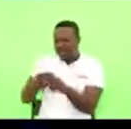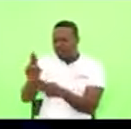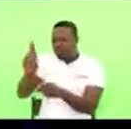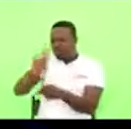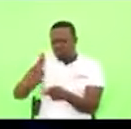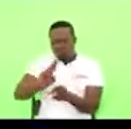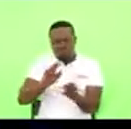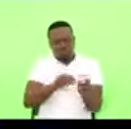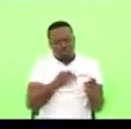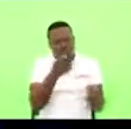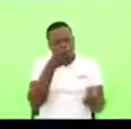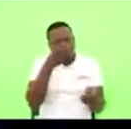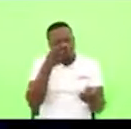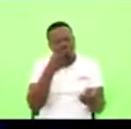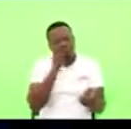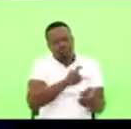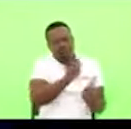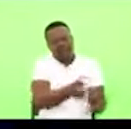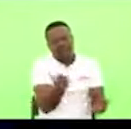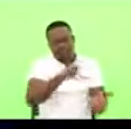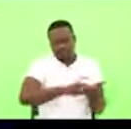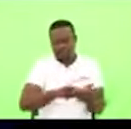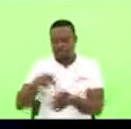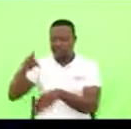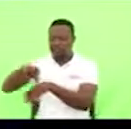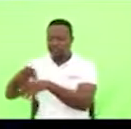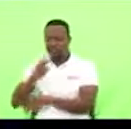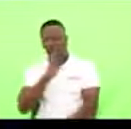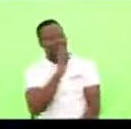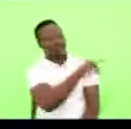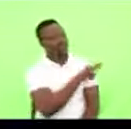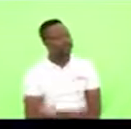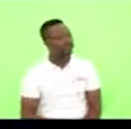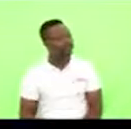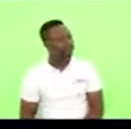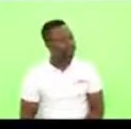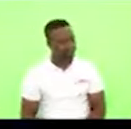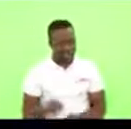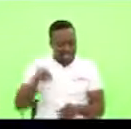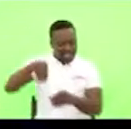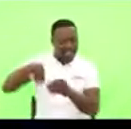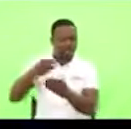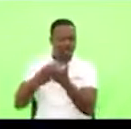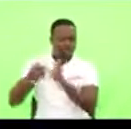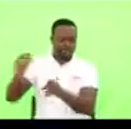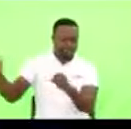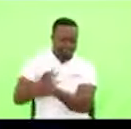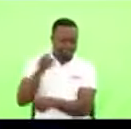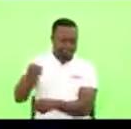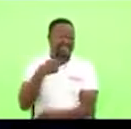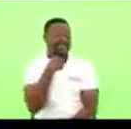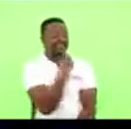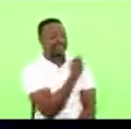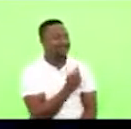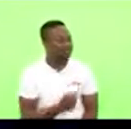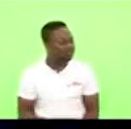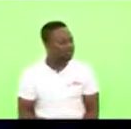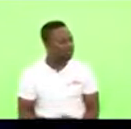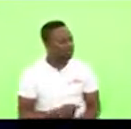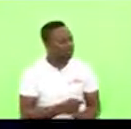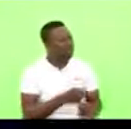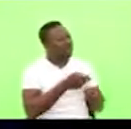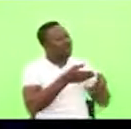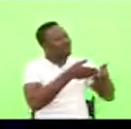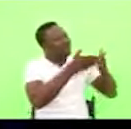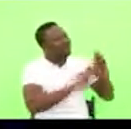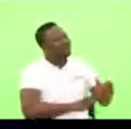do this? Let's pay attention to Peter. Then Peter, filled with the Holy Spirit, said to them, rulers and elders